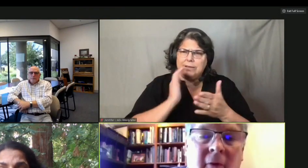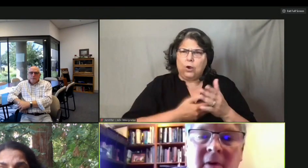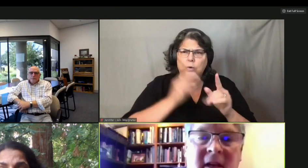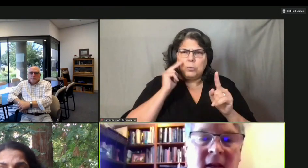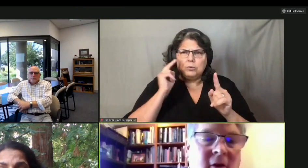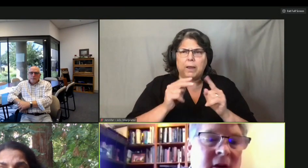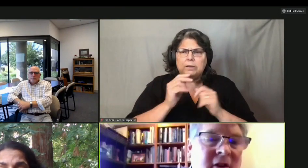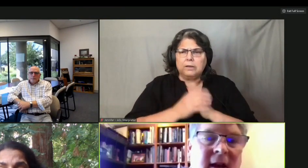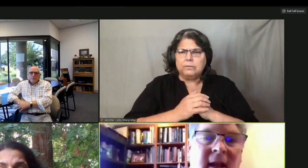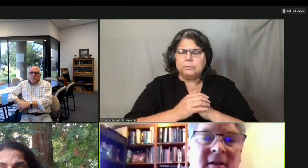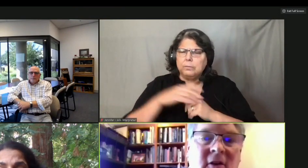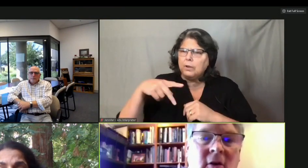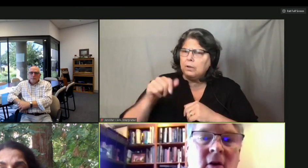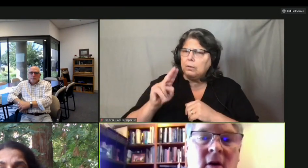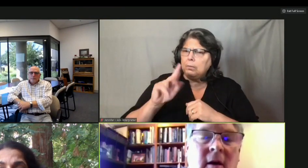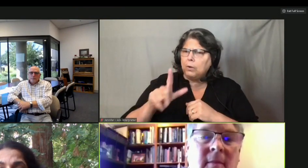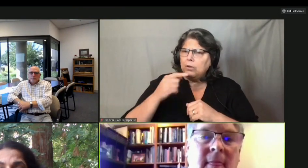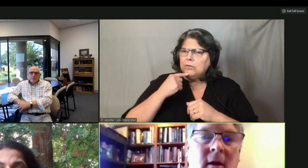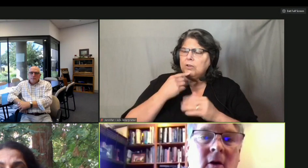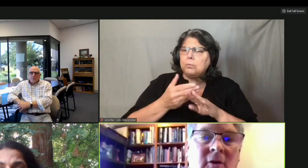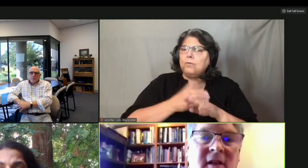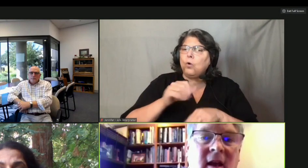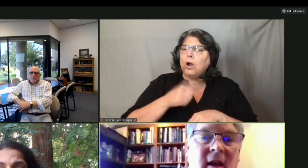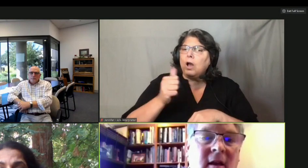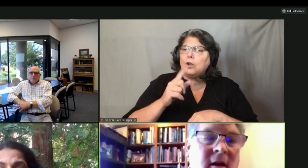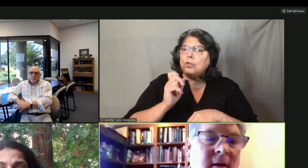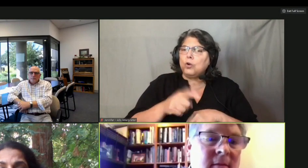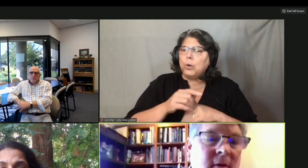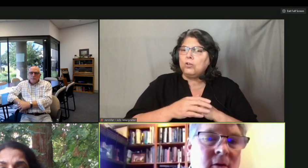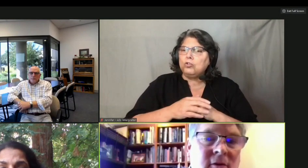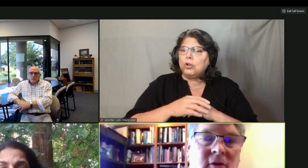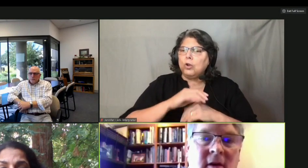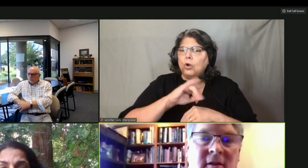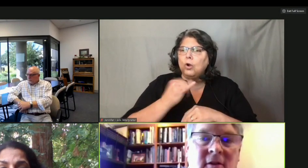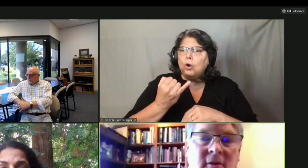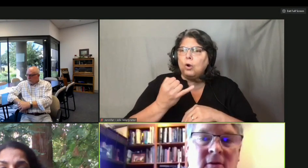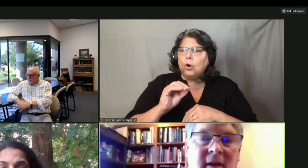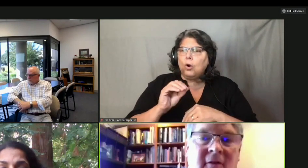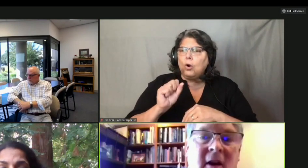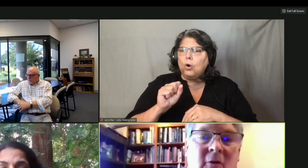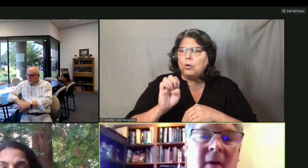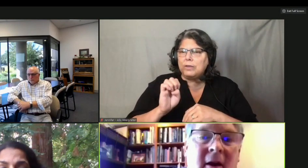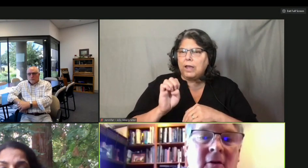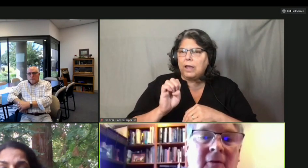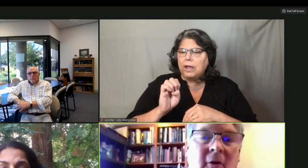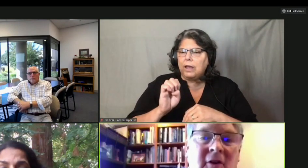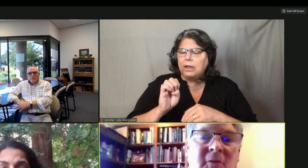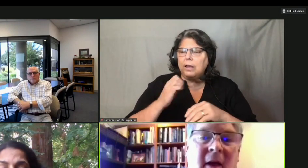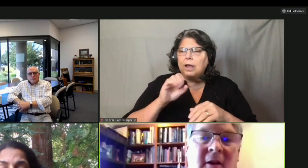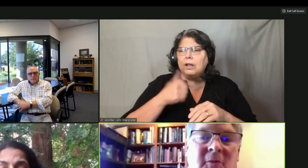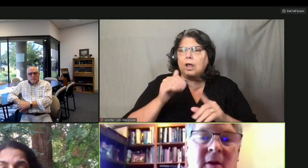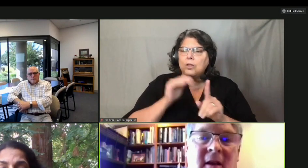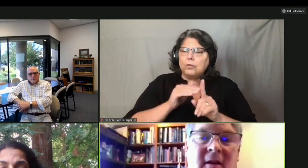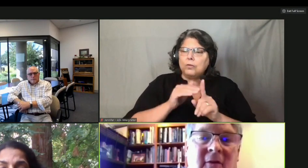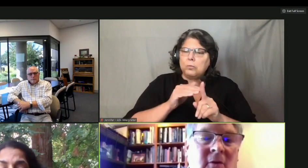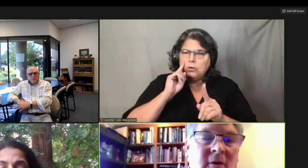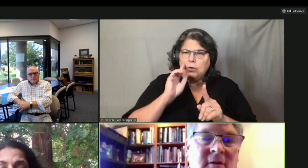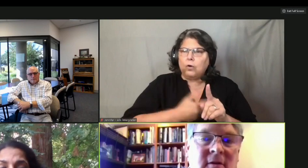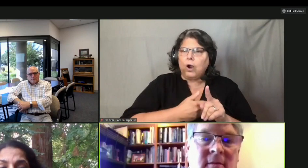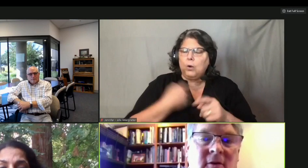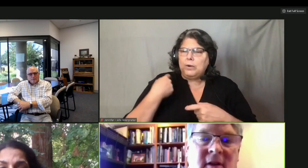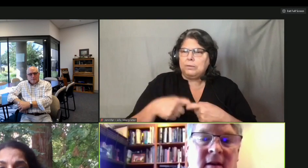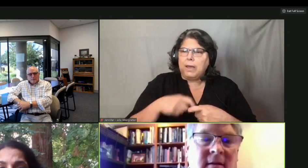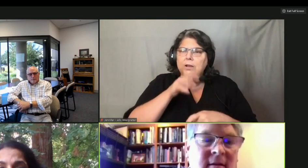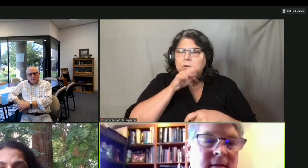Okay, before we take another question, I'd like to go to Jose, who's going to give another reminder for our Spanish-speaking